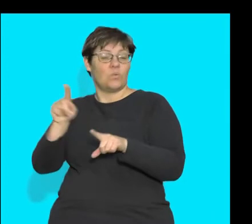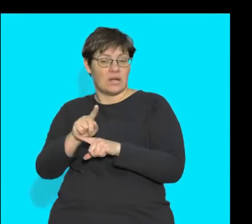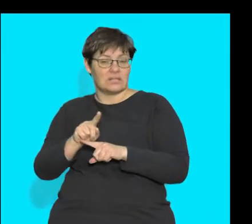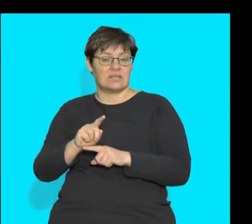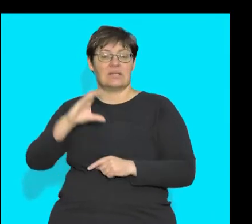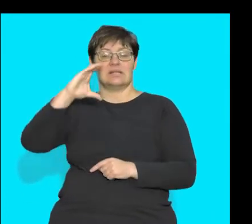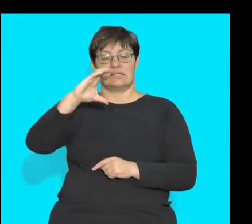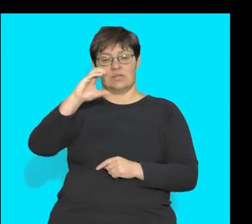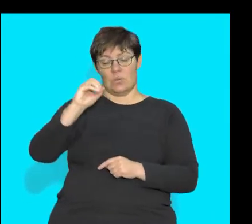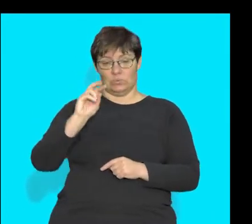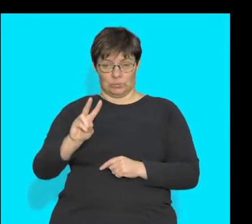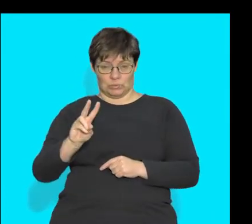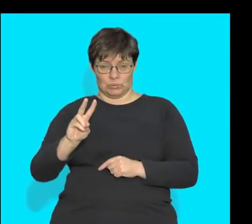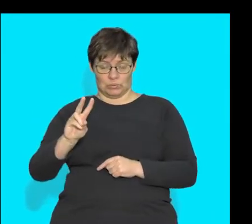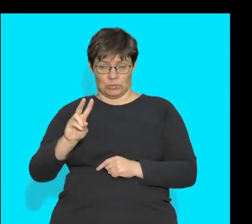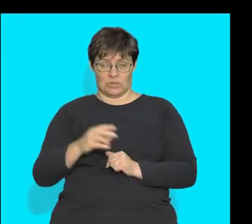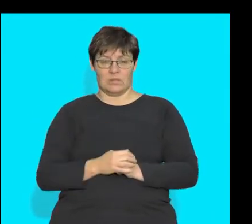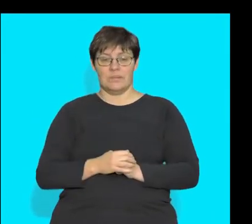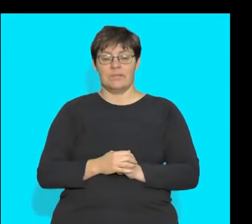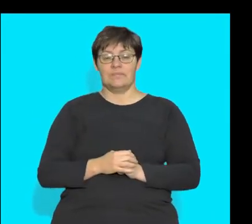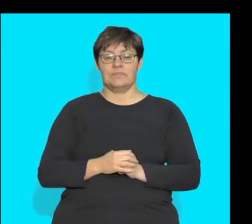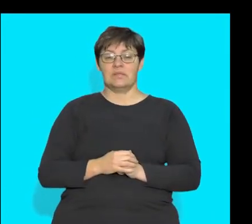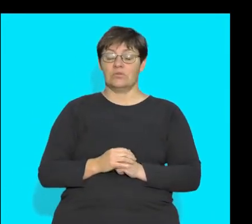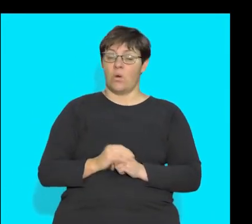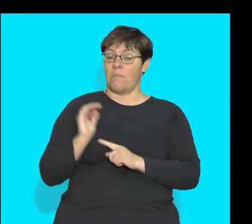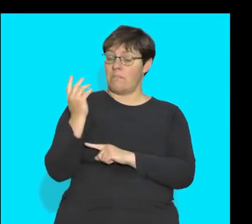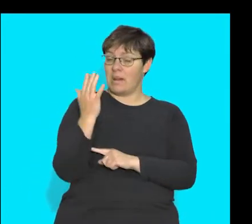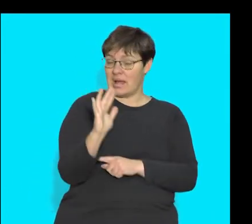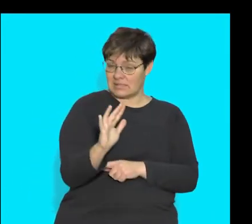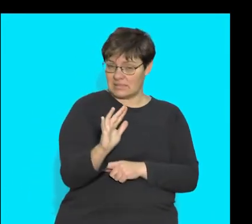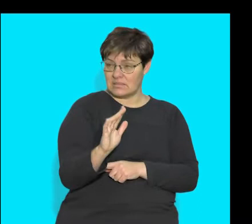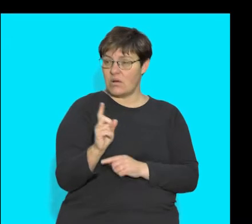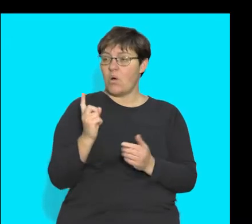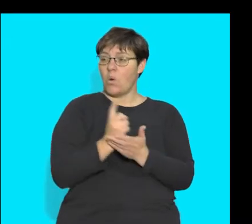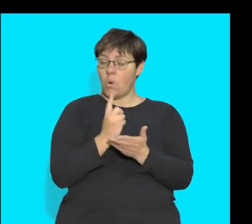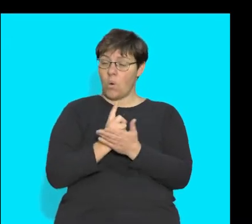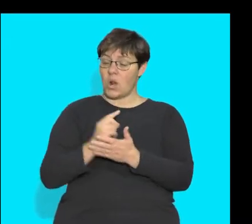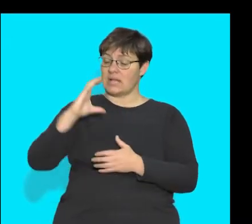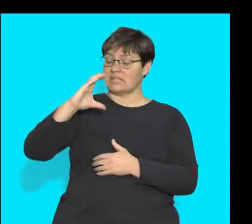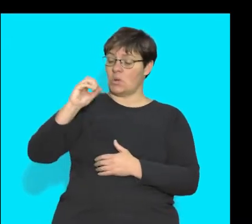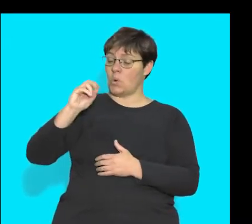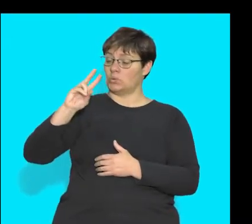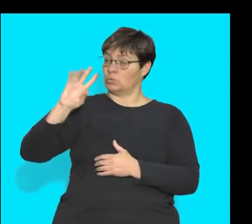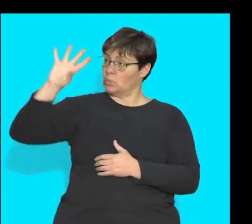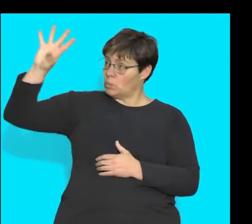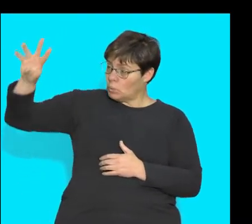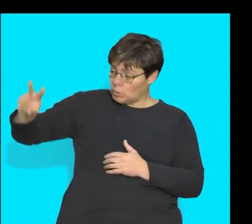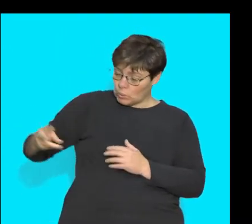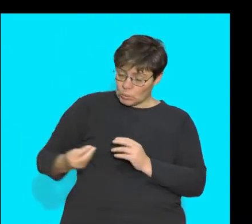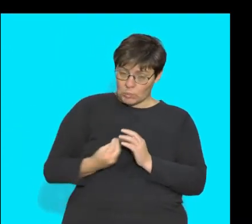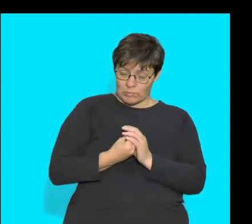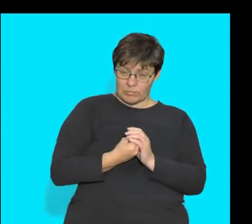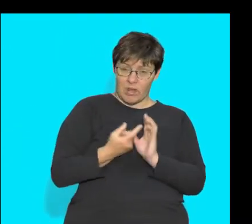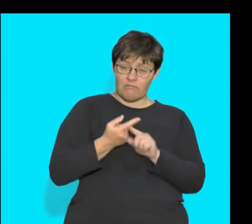carbon dioxide. So what happens is the plant will always bring carbon dioxide